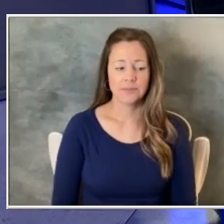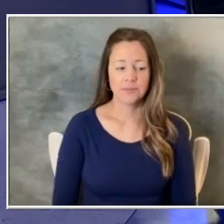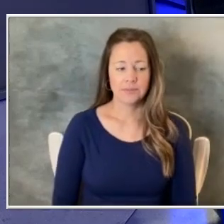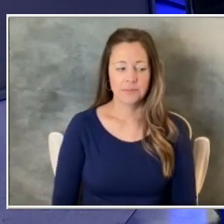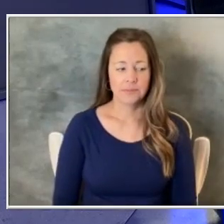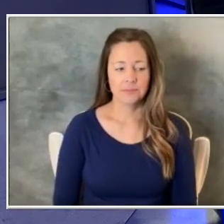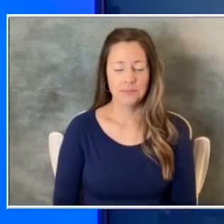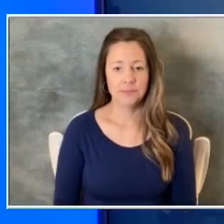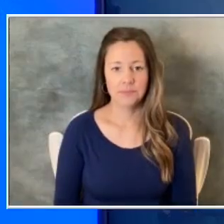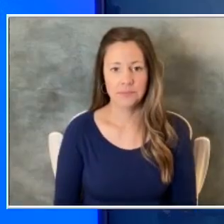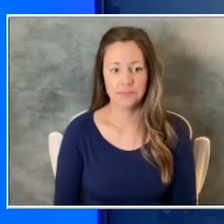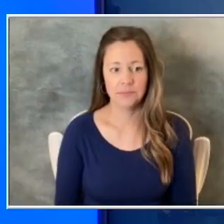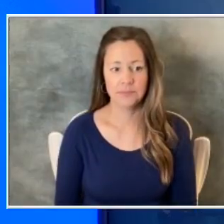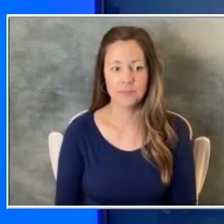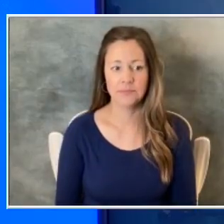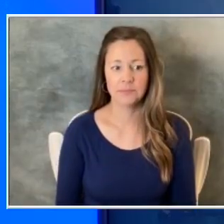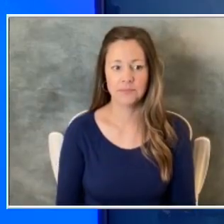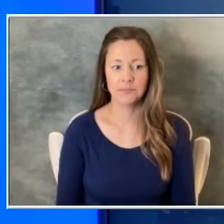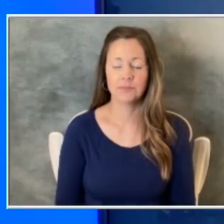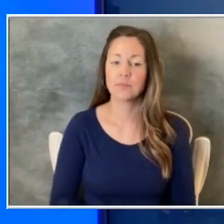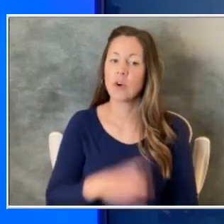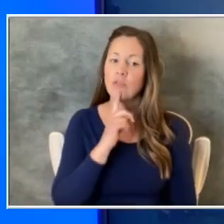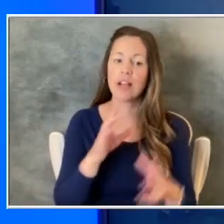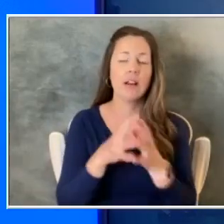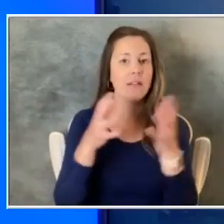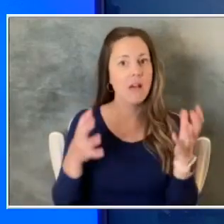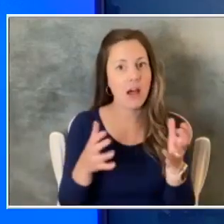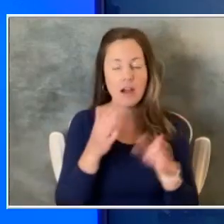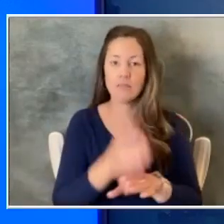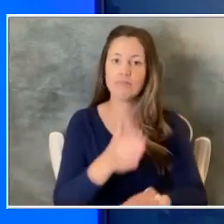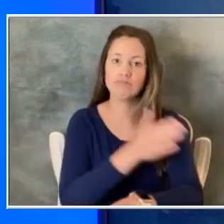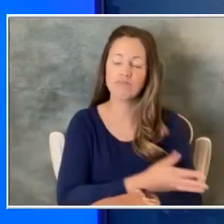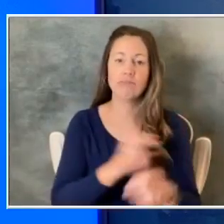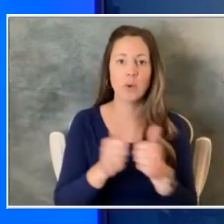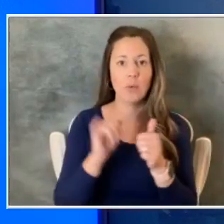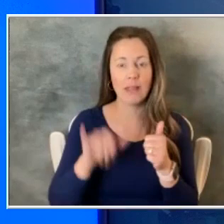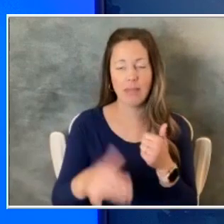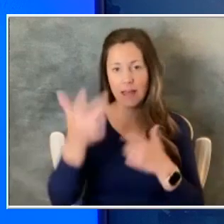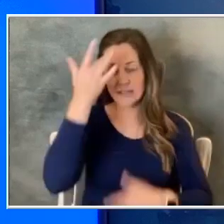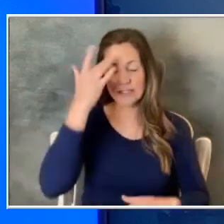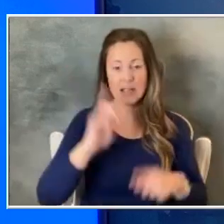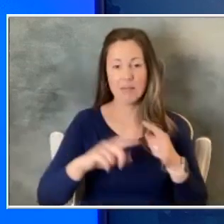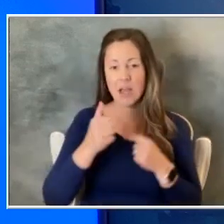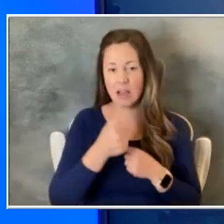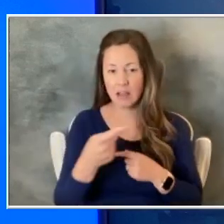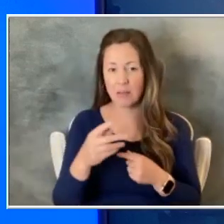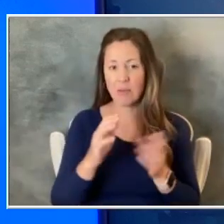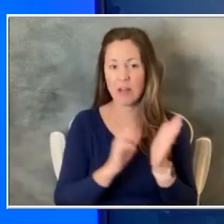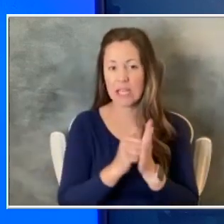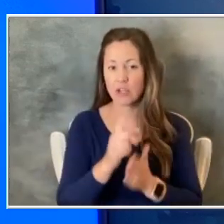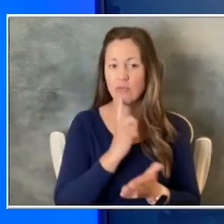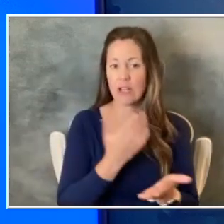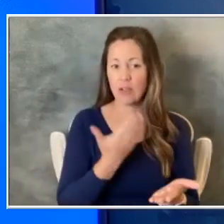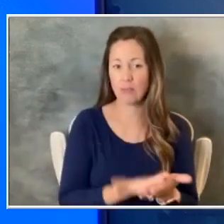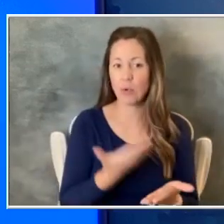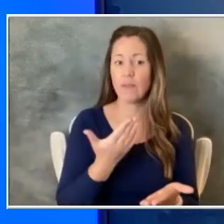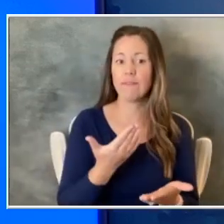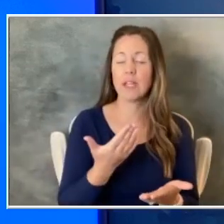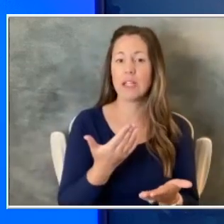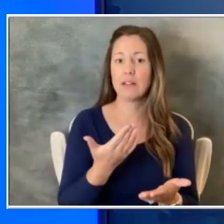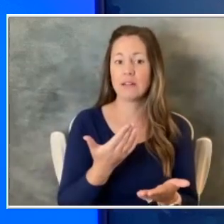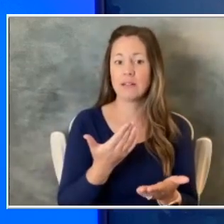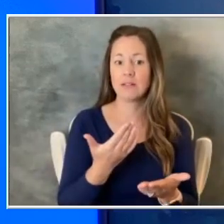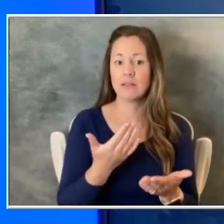While we've made a lot of progress against this disease, there's a couple of cancers that have proven to be extraordinarily